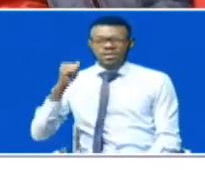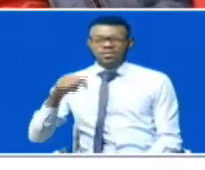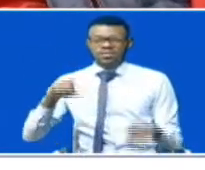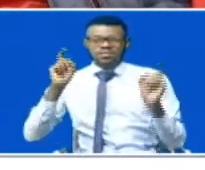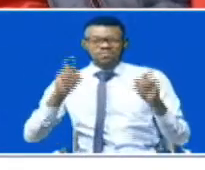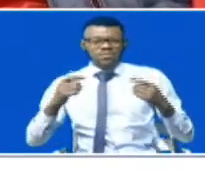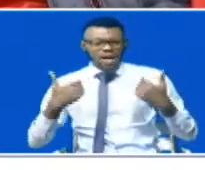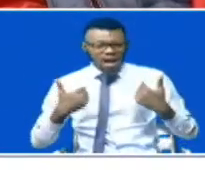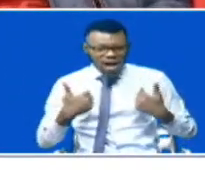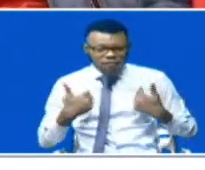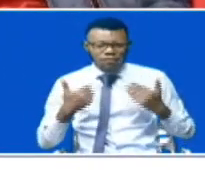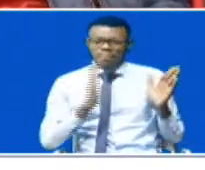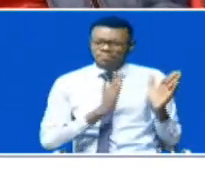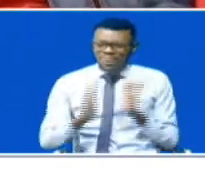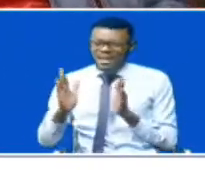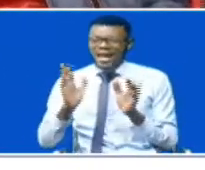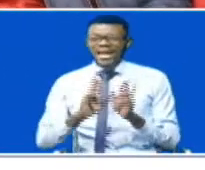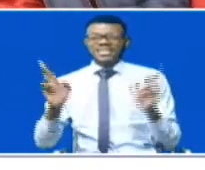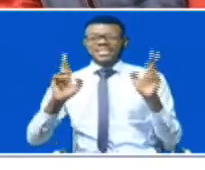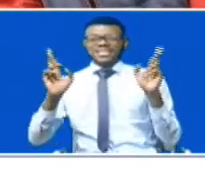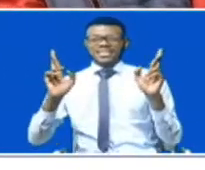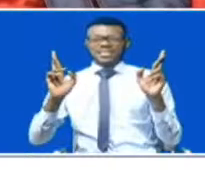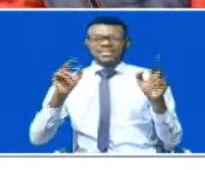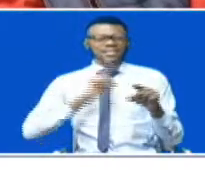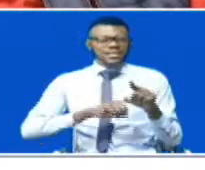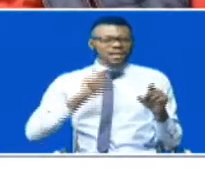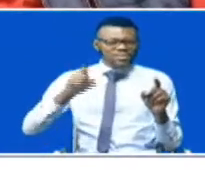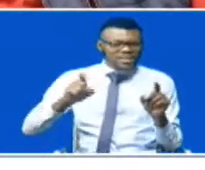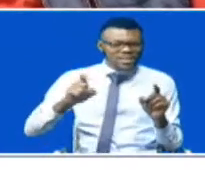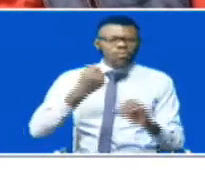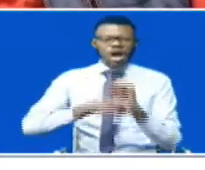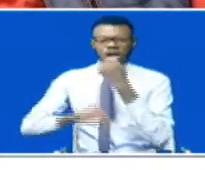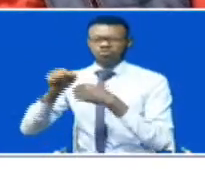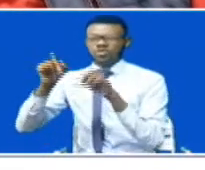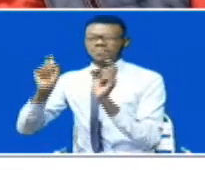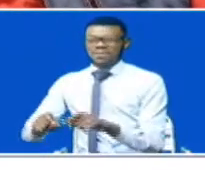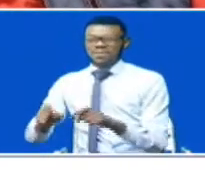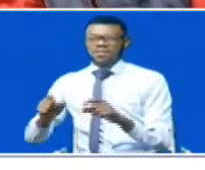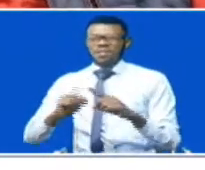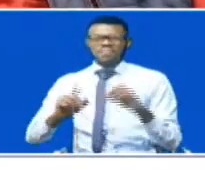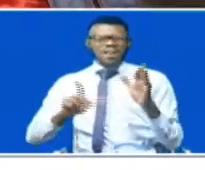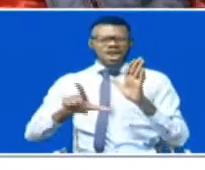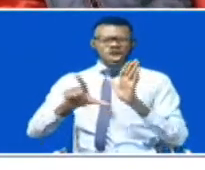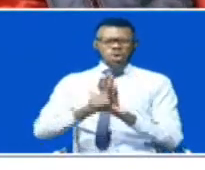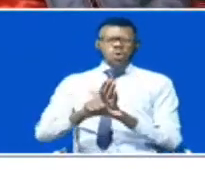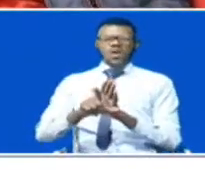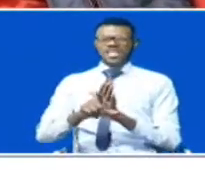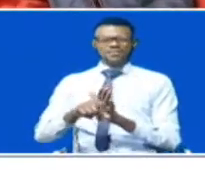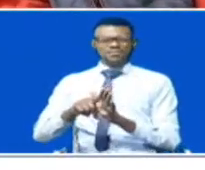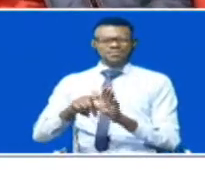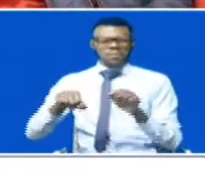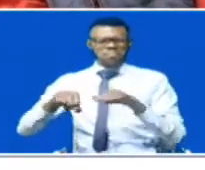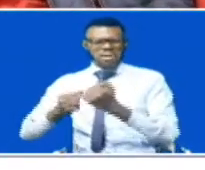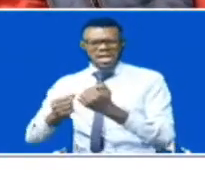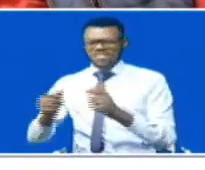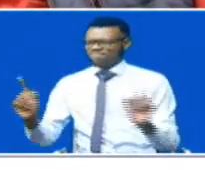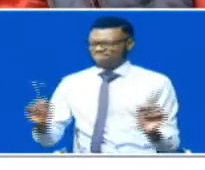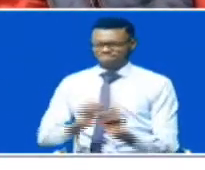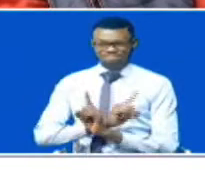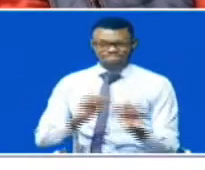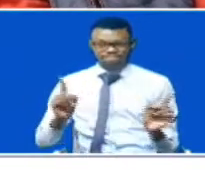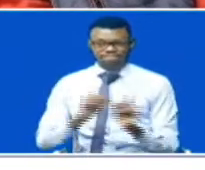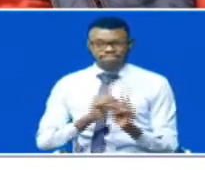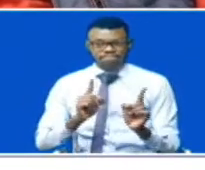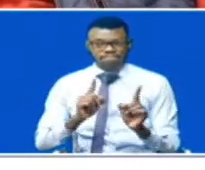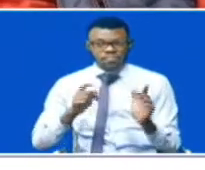some cards that you can pull as and when you need them. Okay. But in the issue of illegality, it doesn't, unless then we want to say that